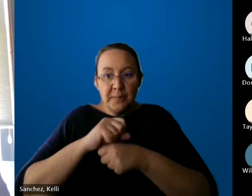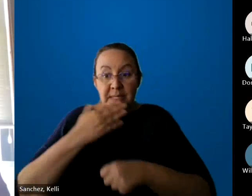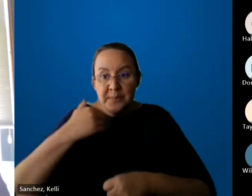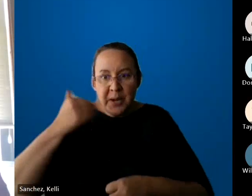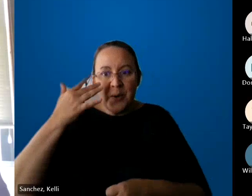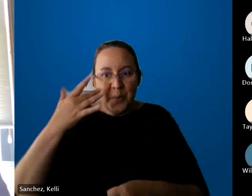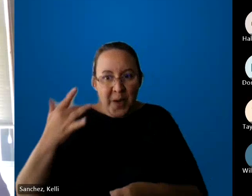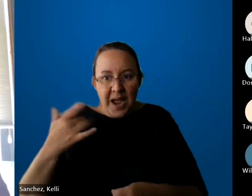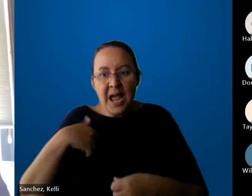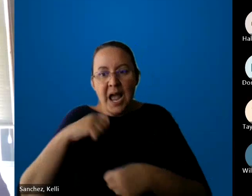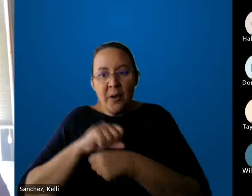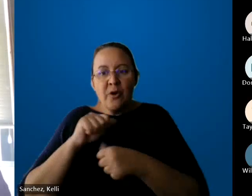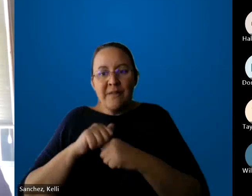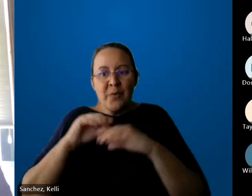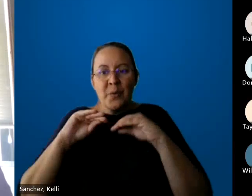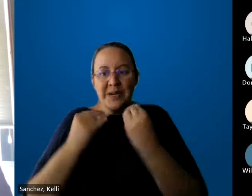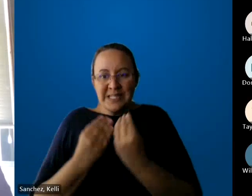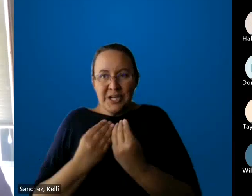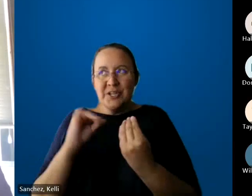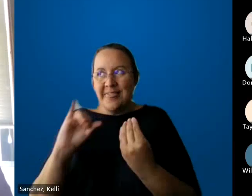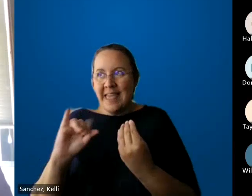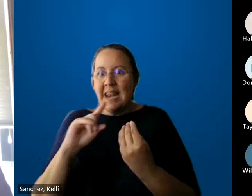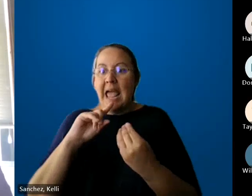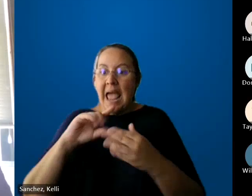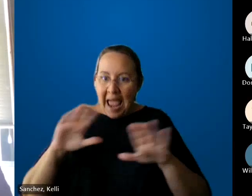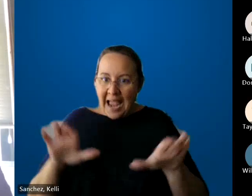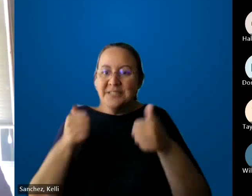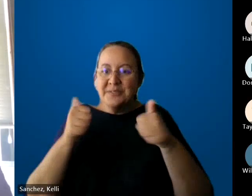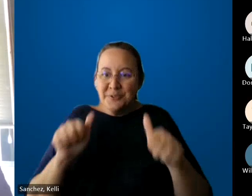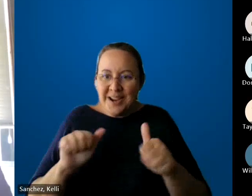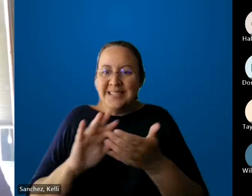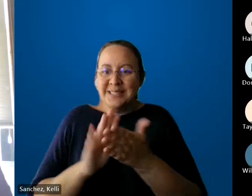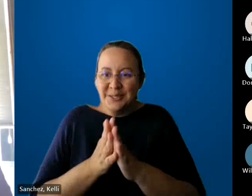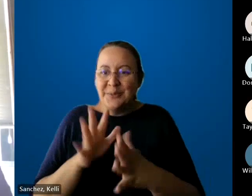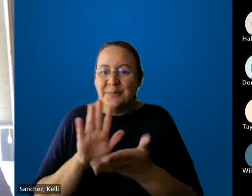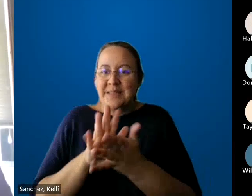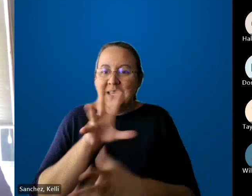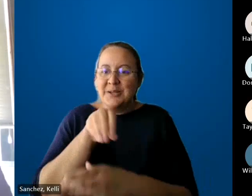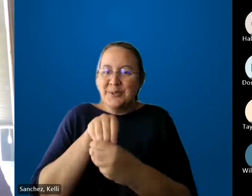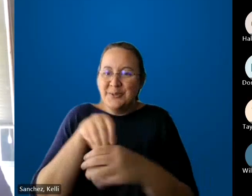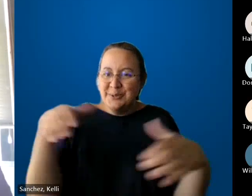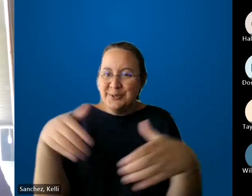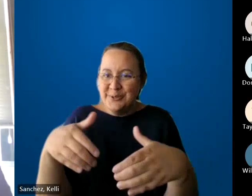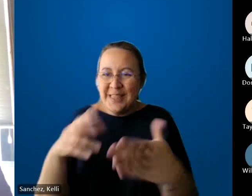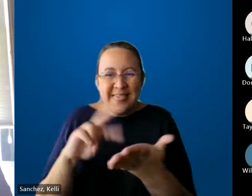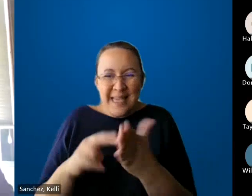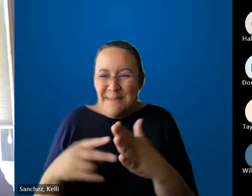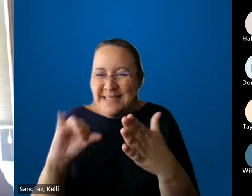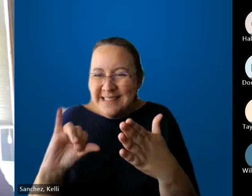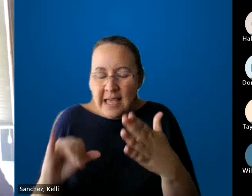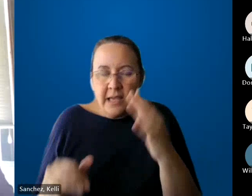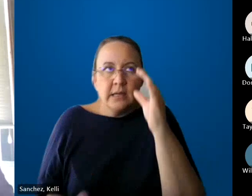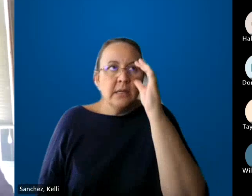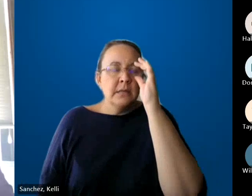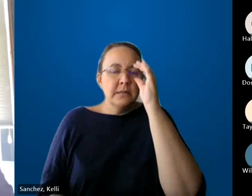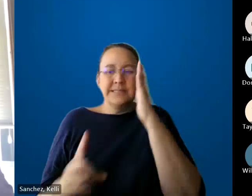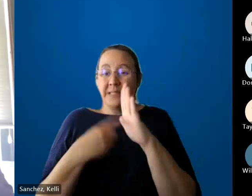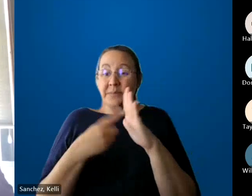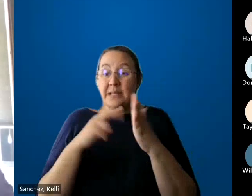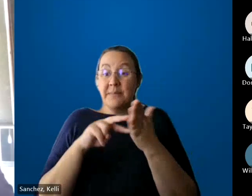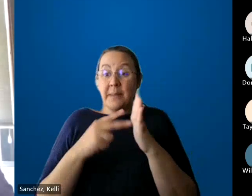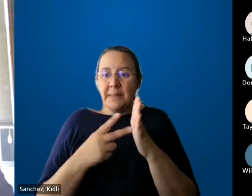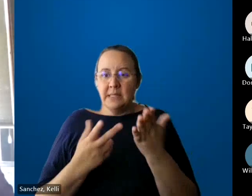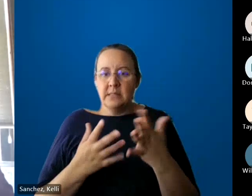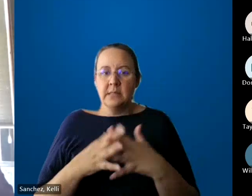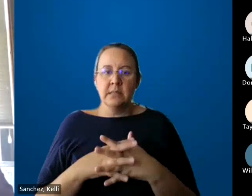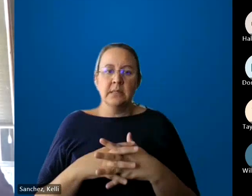the fact that I work for an organization that actively tries to be inclusive, right? And what that means is that, and sometimes that means things that people